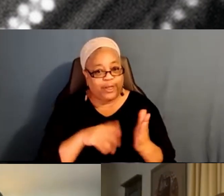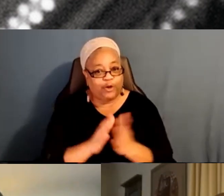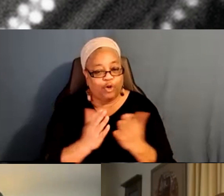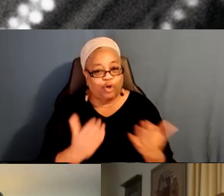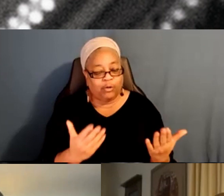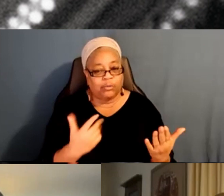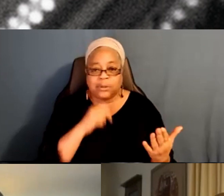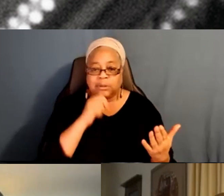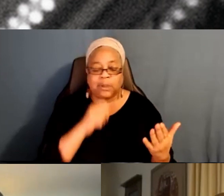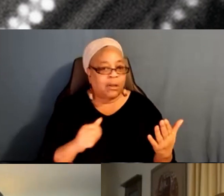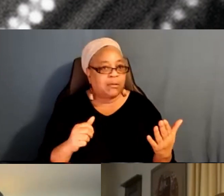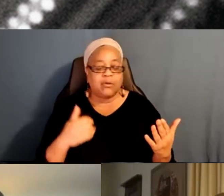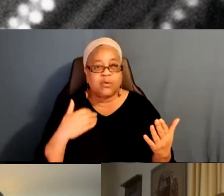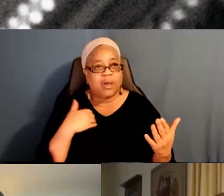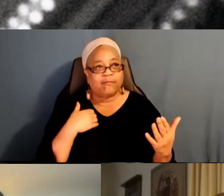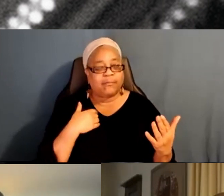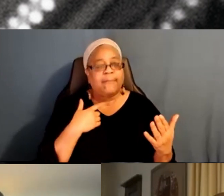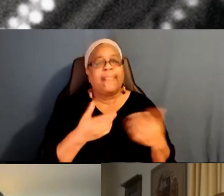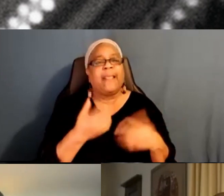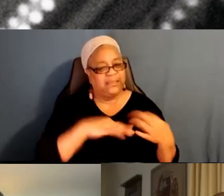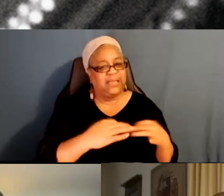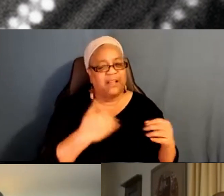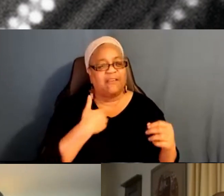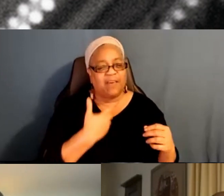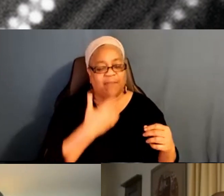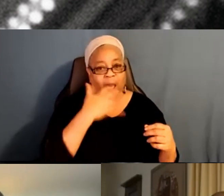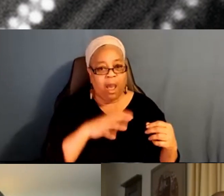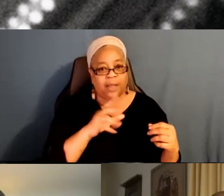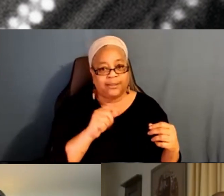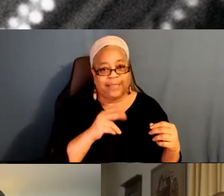to not to have, rather than having this sort of hot take,